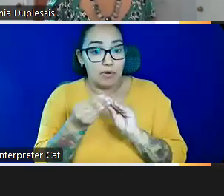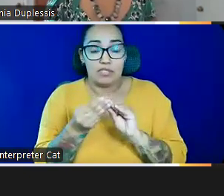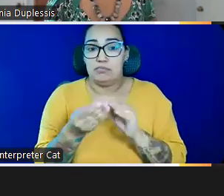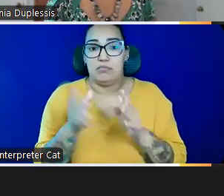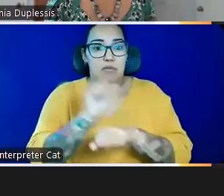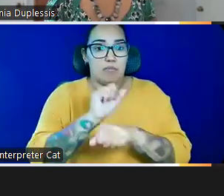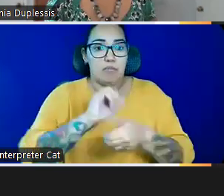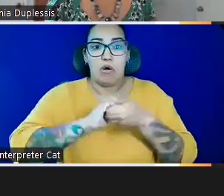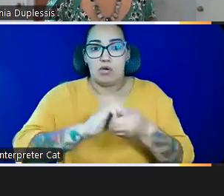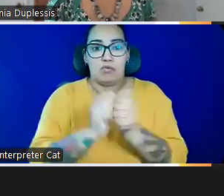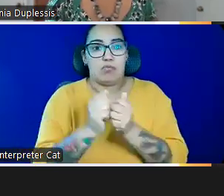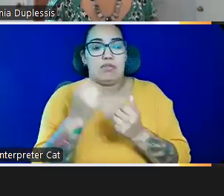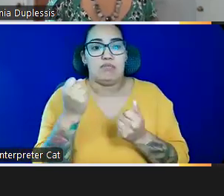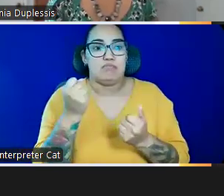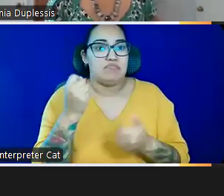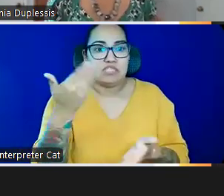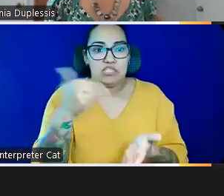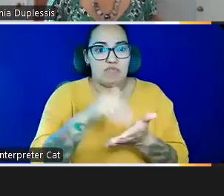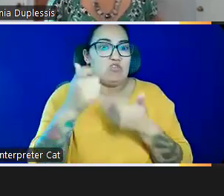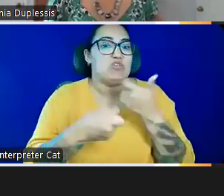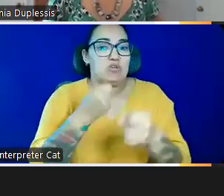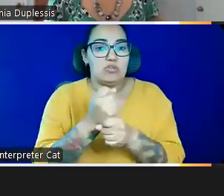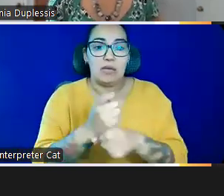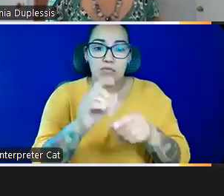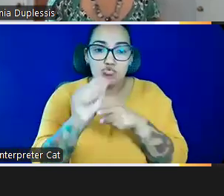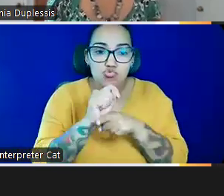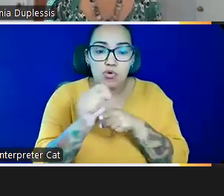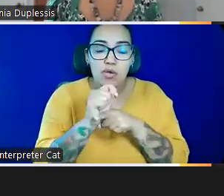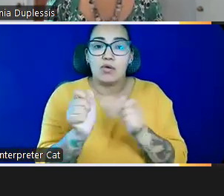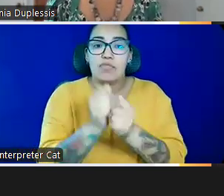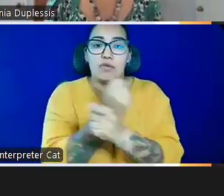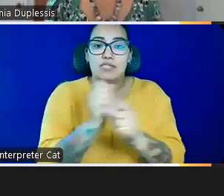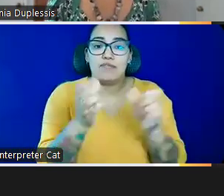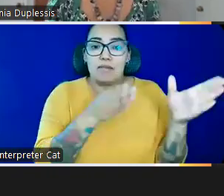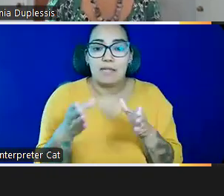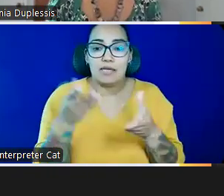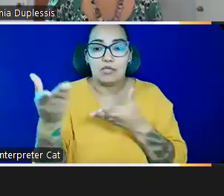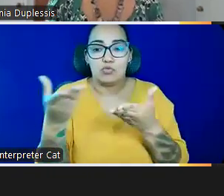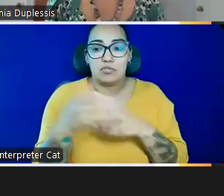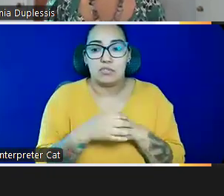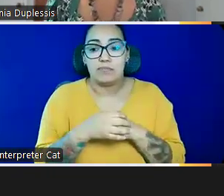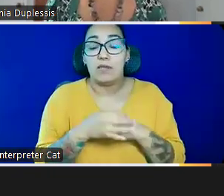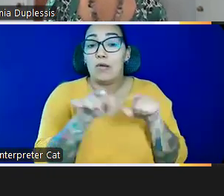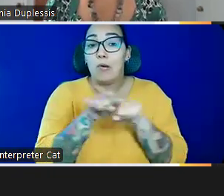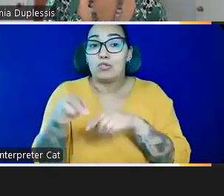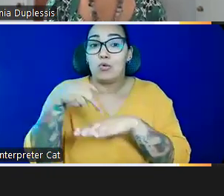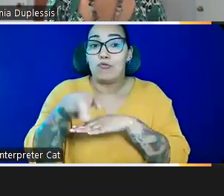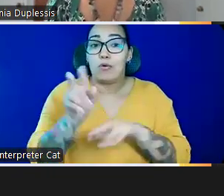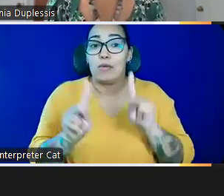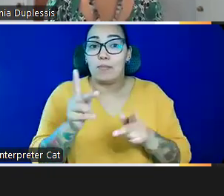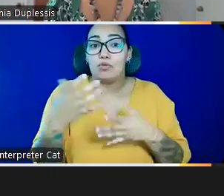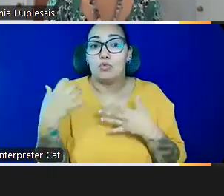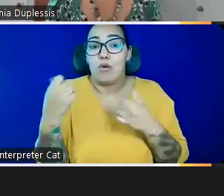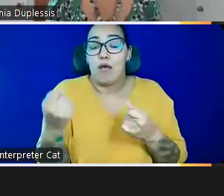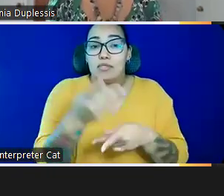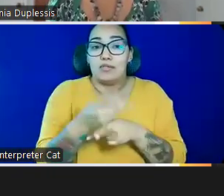years and has been training health center staff about their safety planning services. They also refer folks to health centers for care